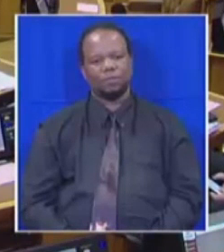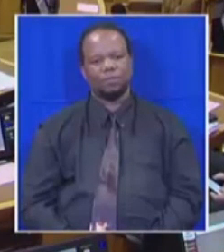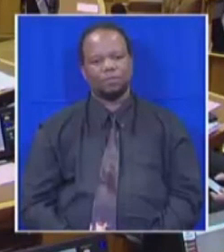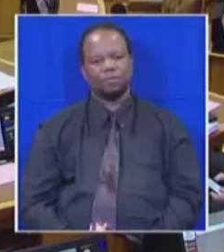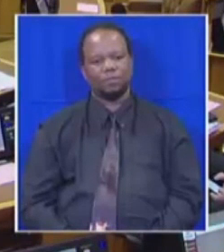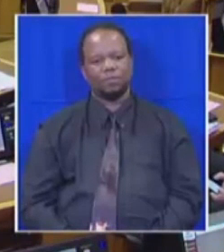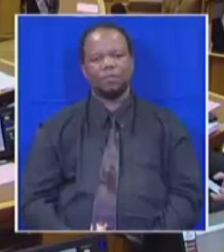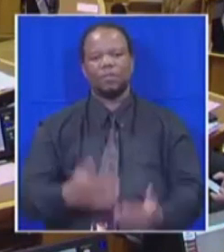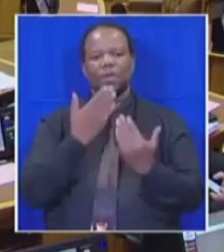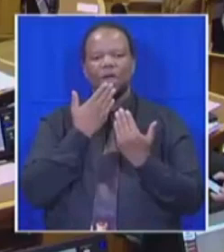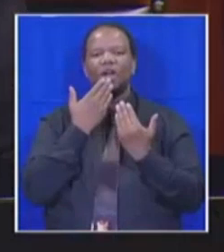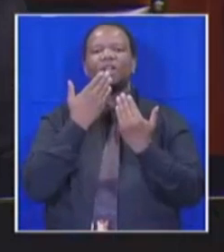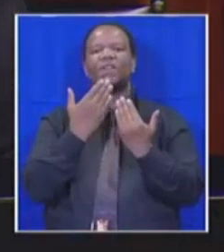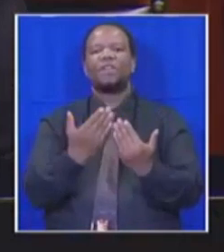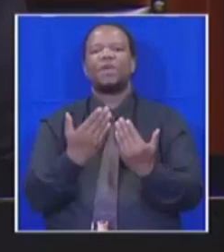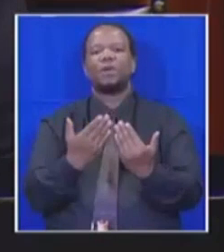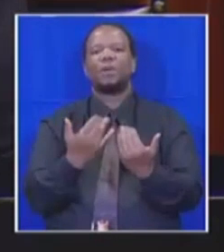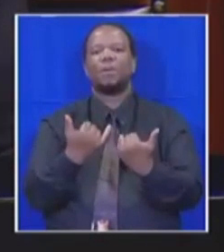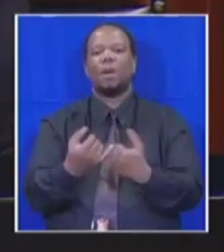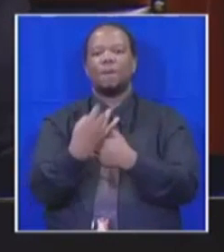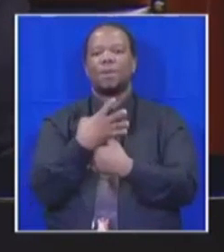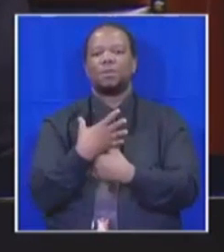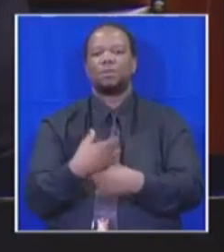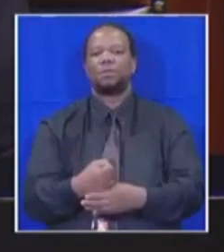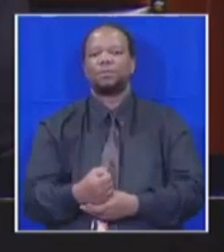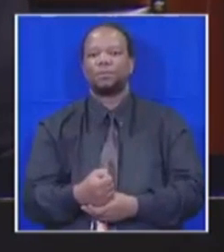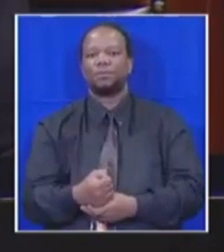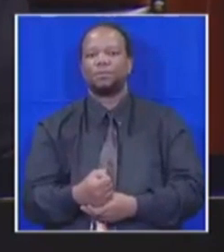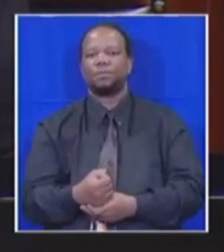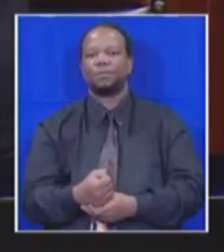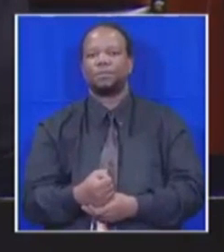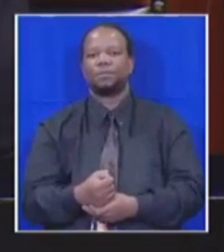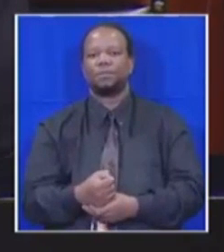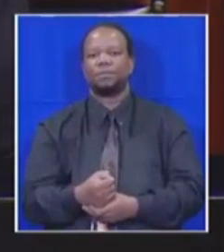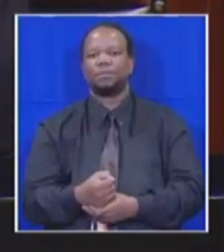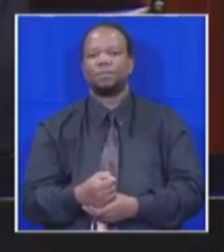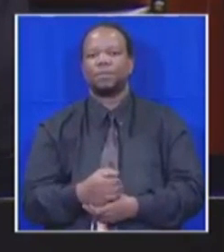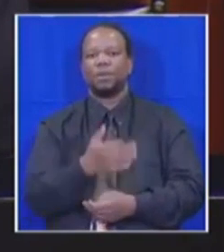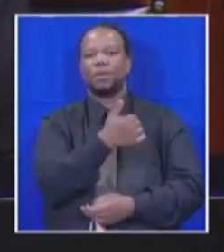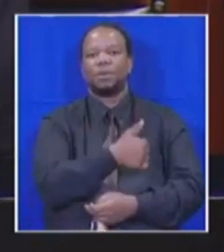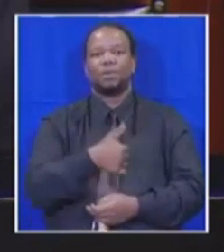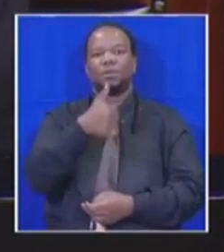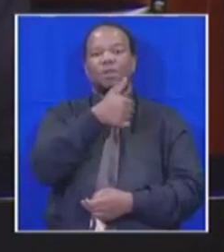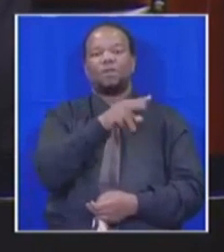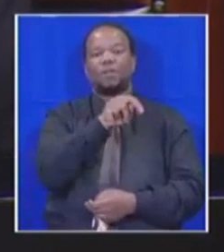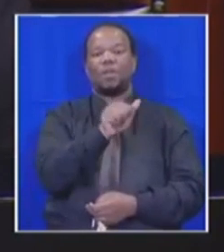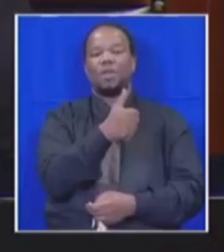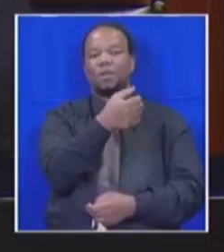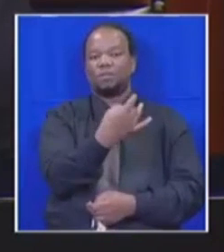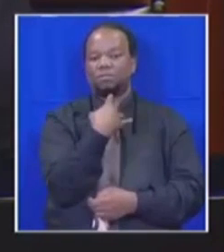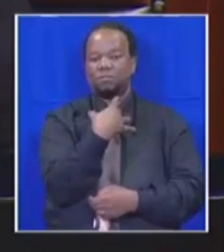Thank you very much. I think I've been advised by the Secretary to the National Assembly,